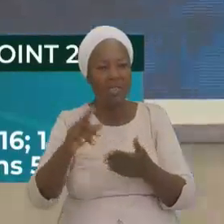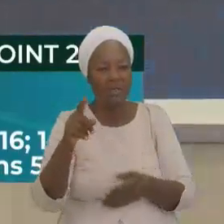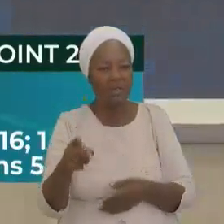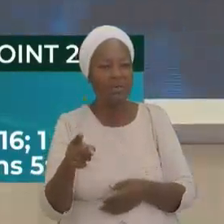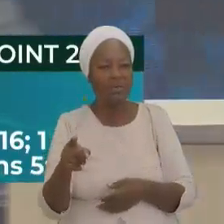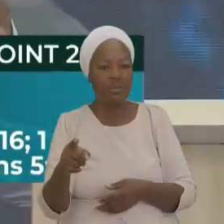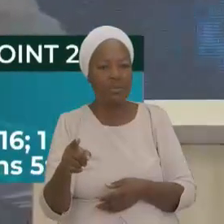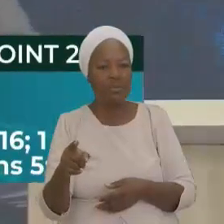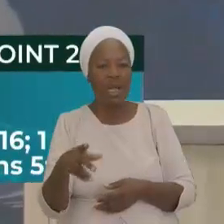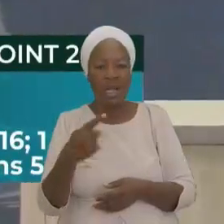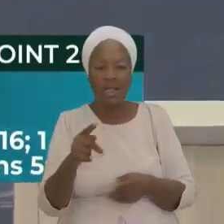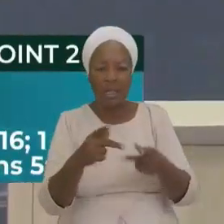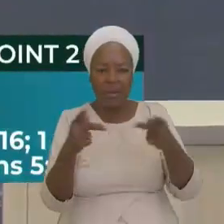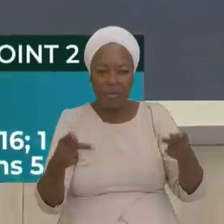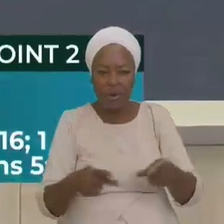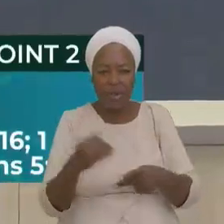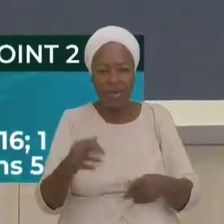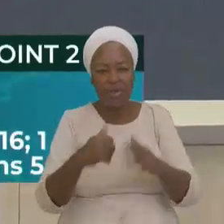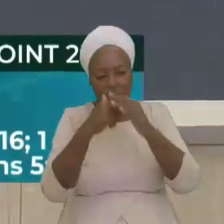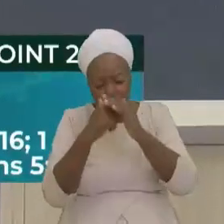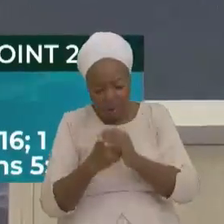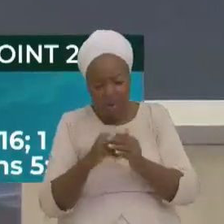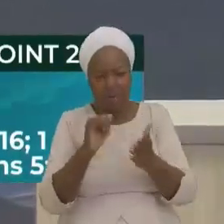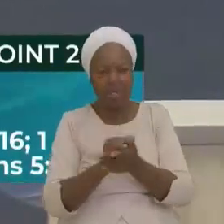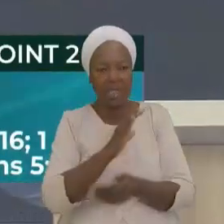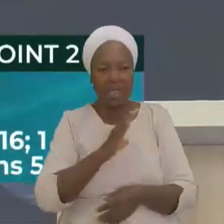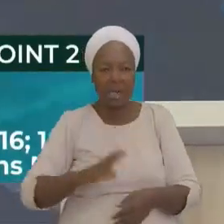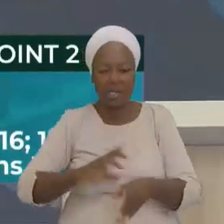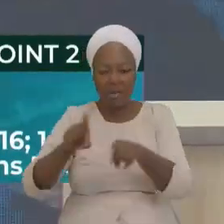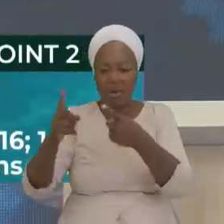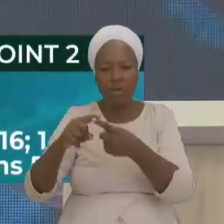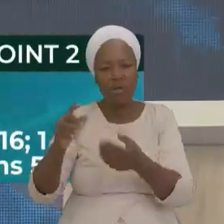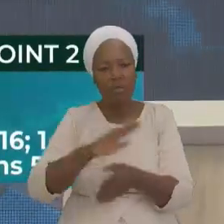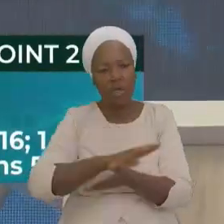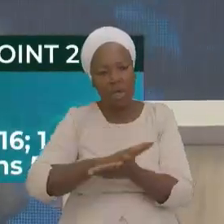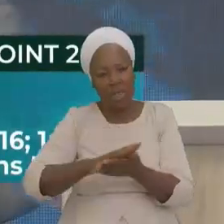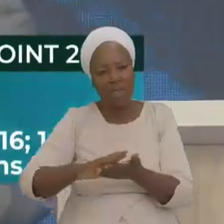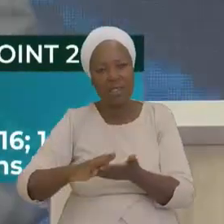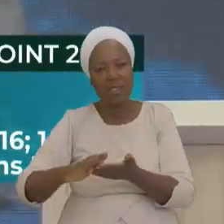The place of worship that Christ went to cleanse,